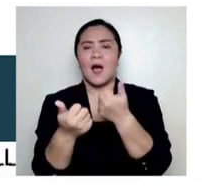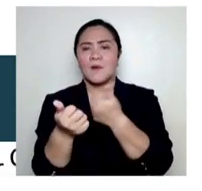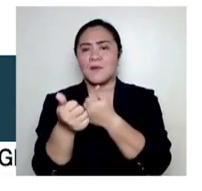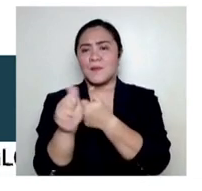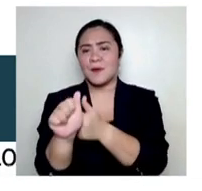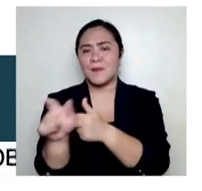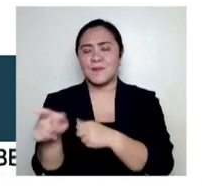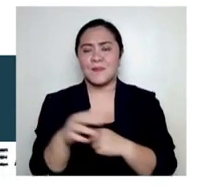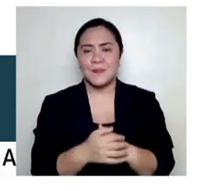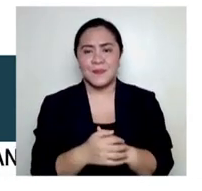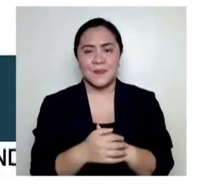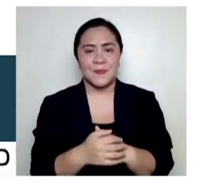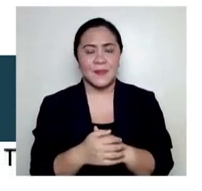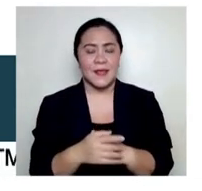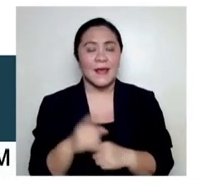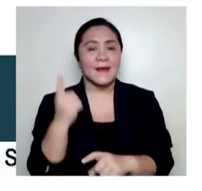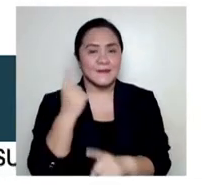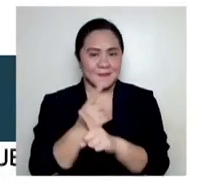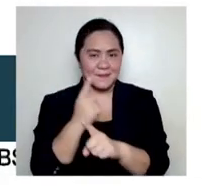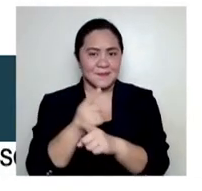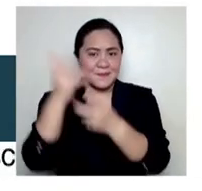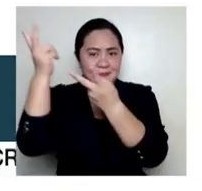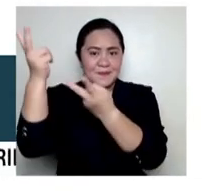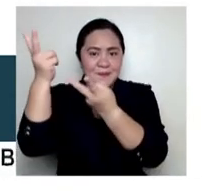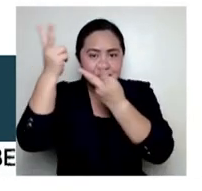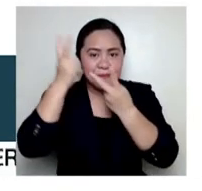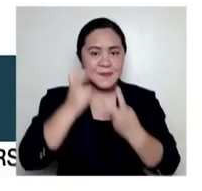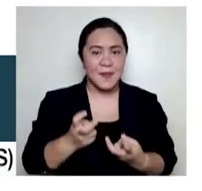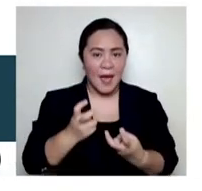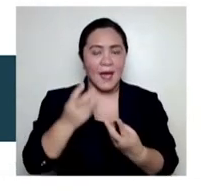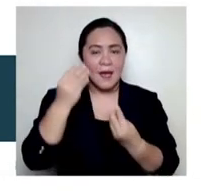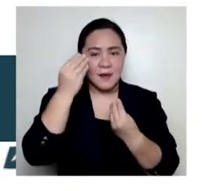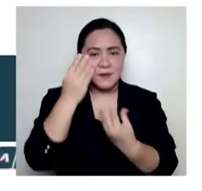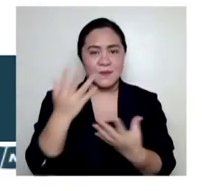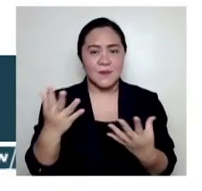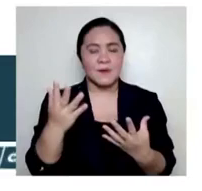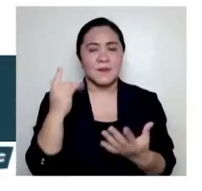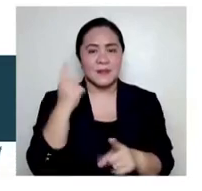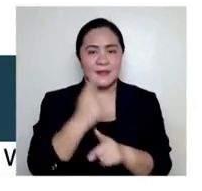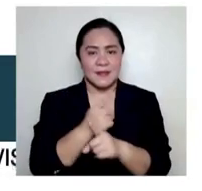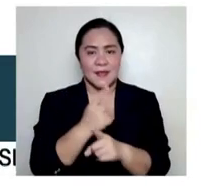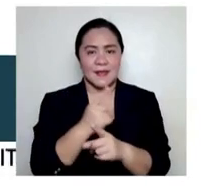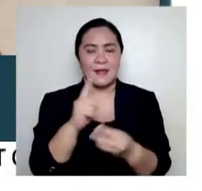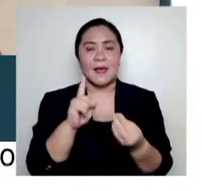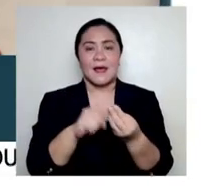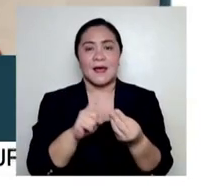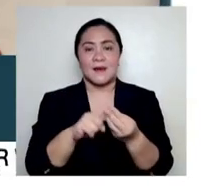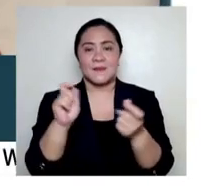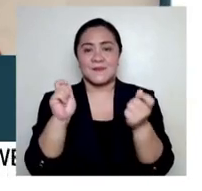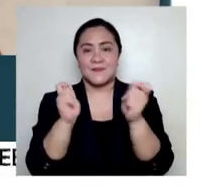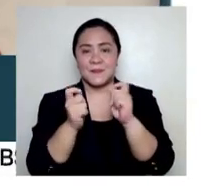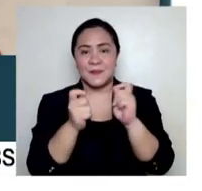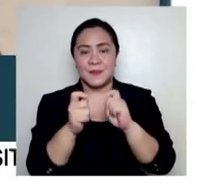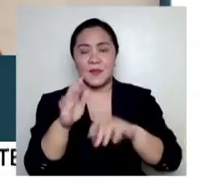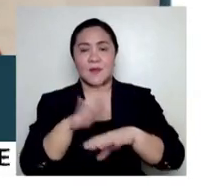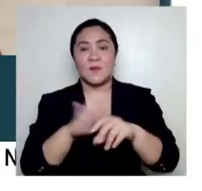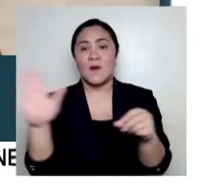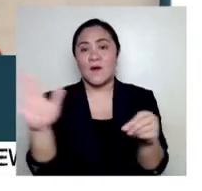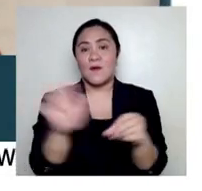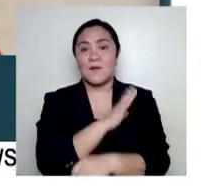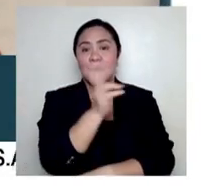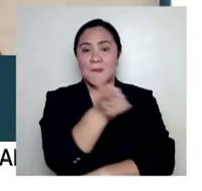correct. That has been cascaded to us already, particularly, you know, in terms of redefining what full vaccination